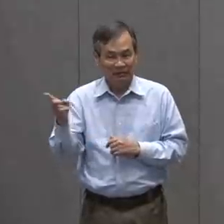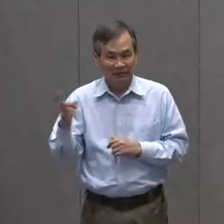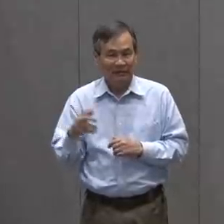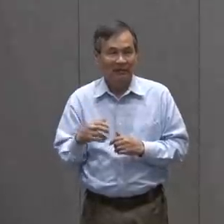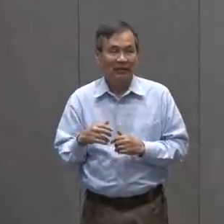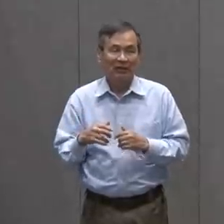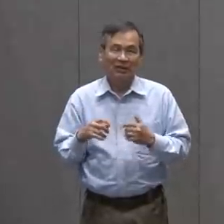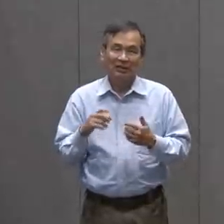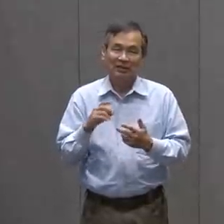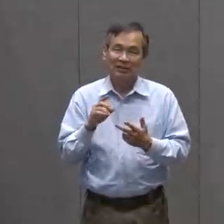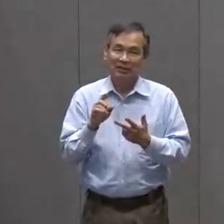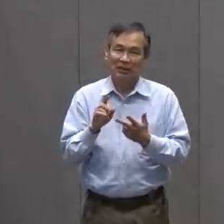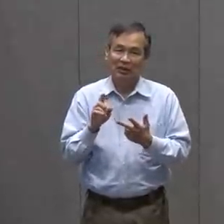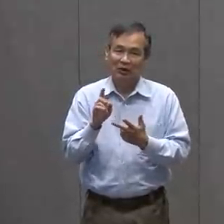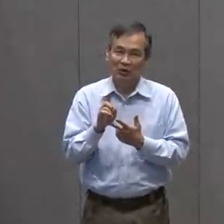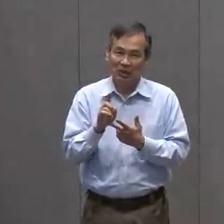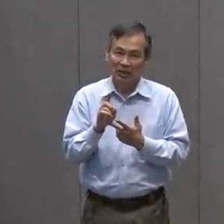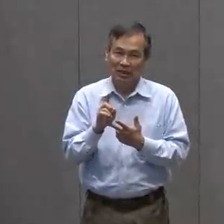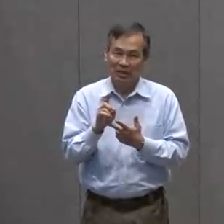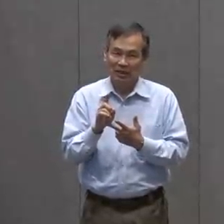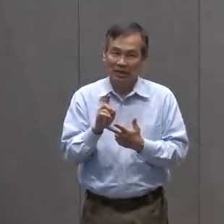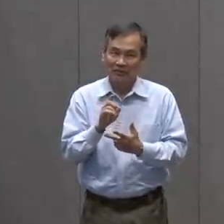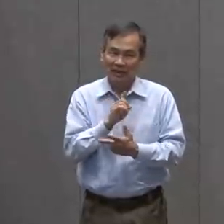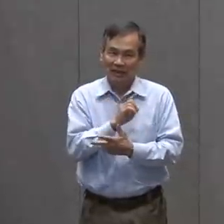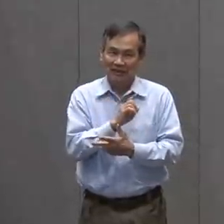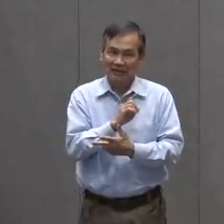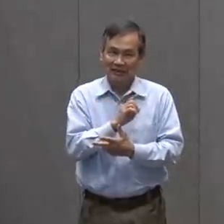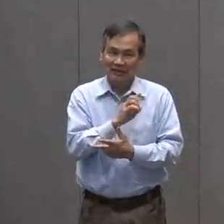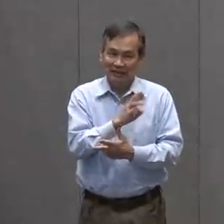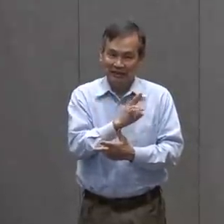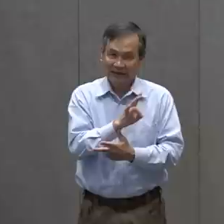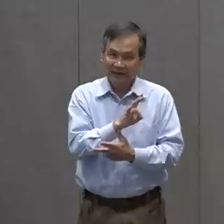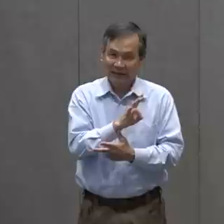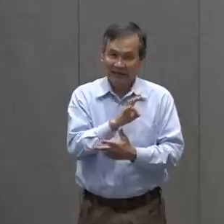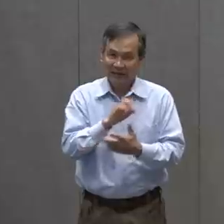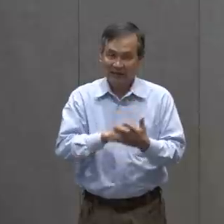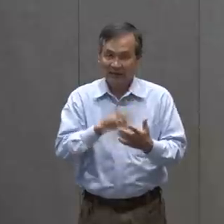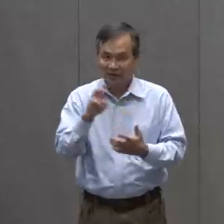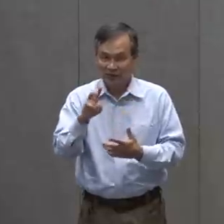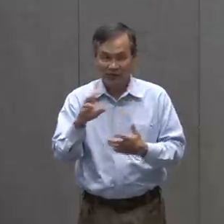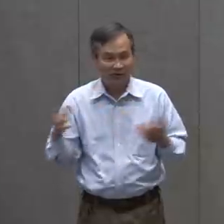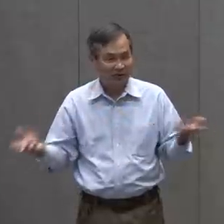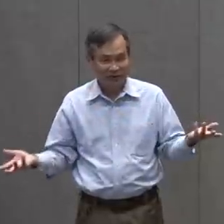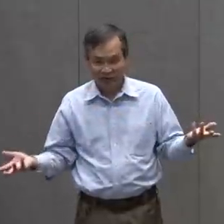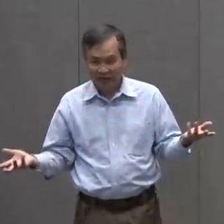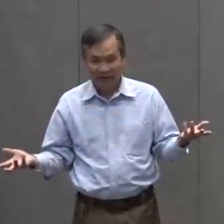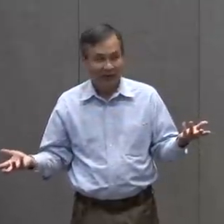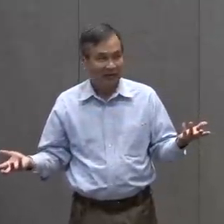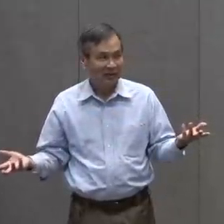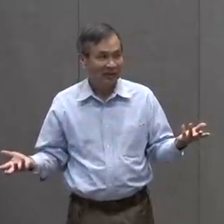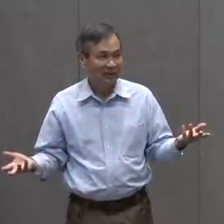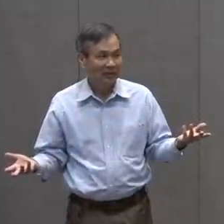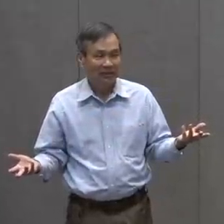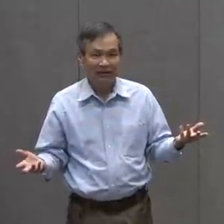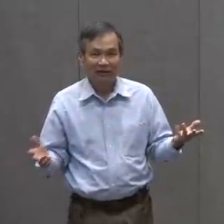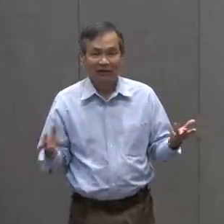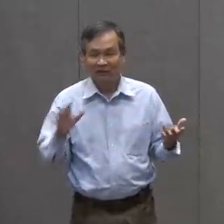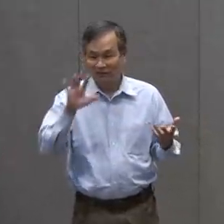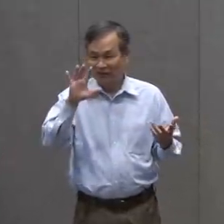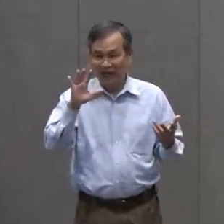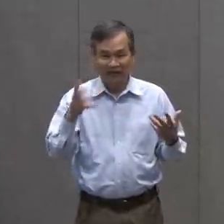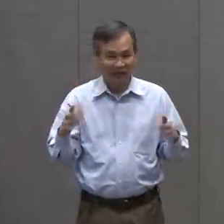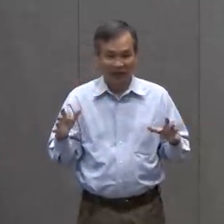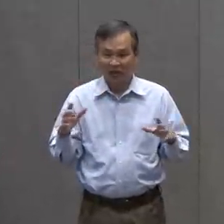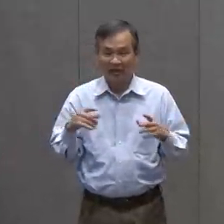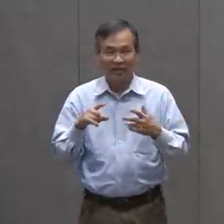see. 1 plus 6 is 7. Minus 2, we've got that 5. Let's